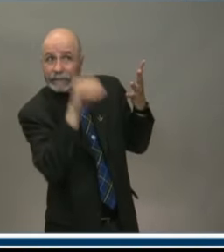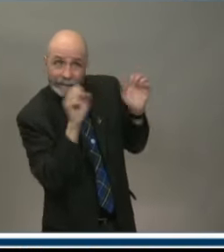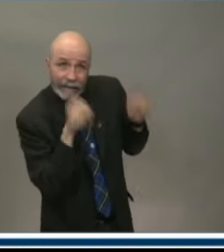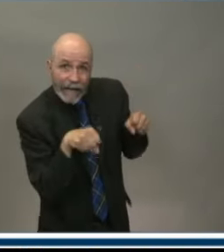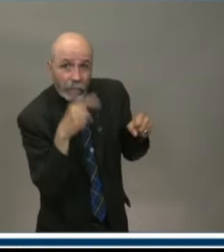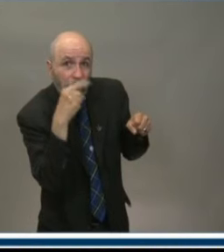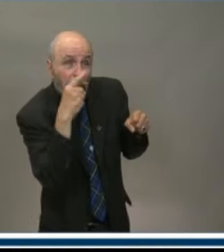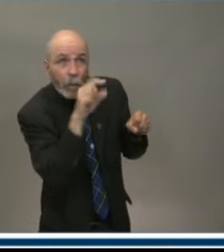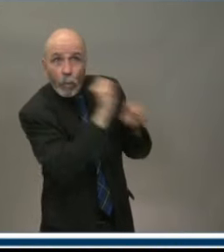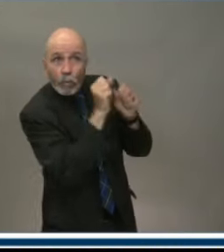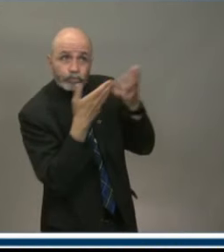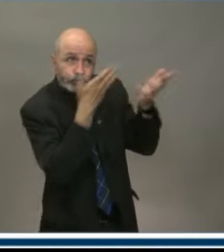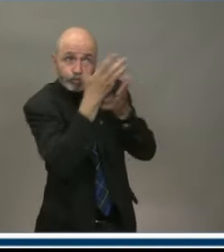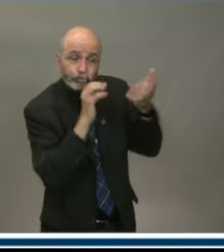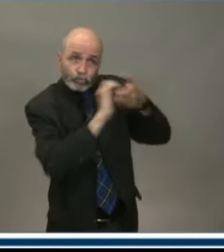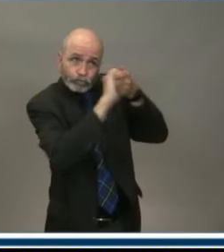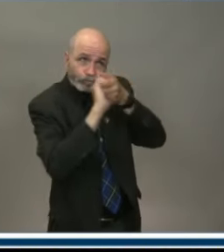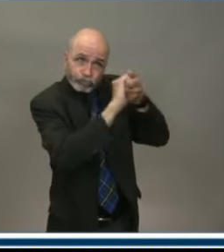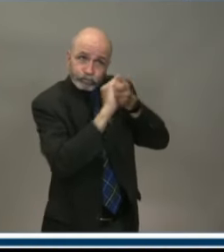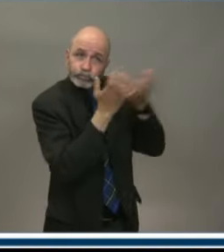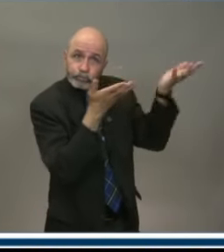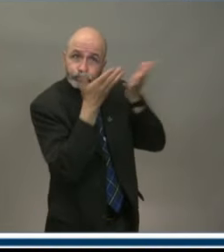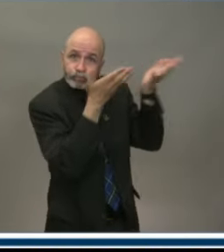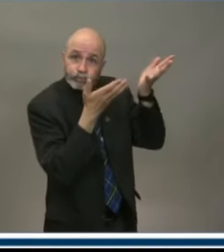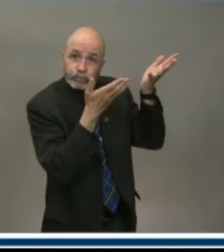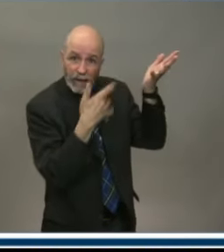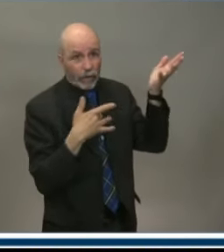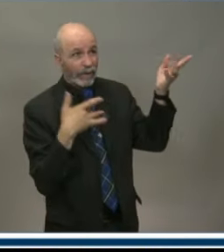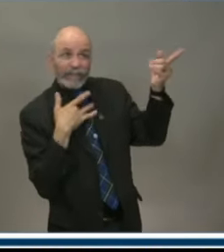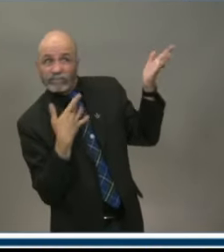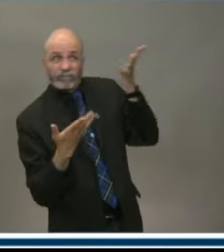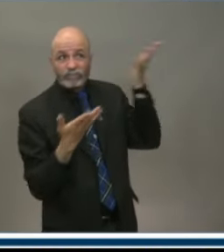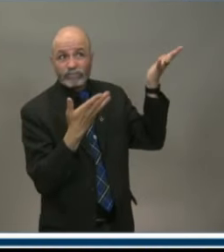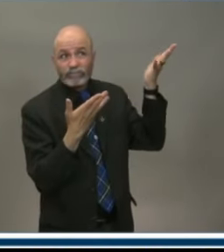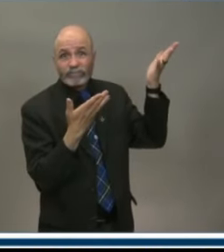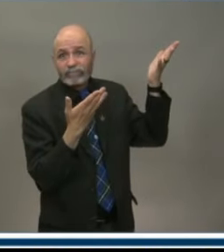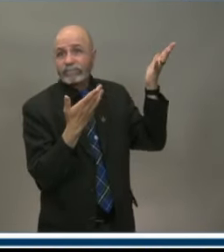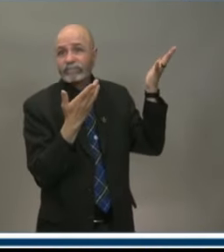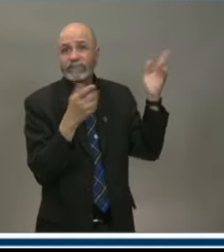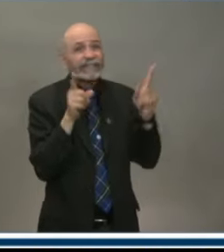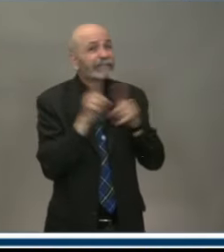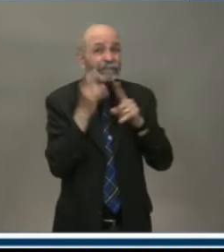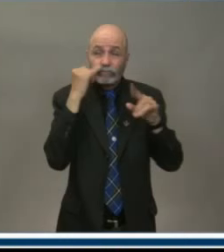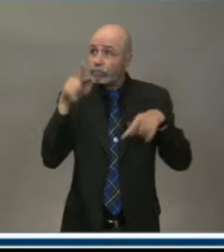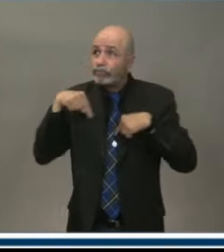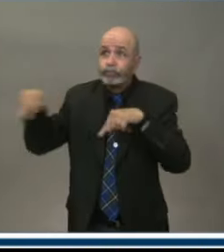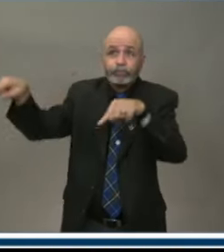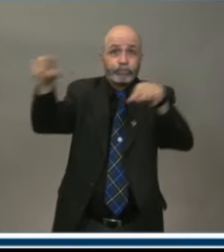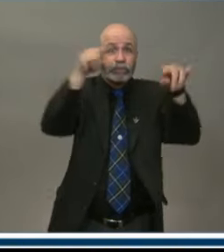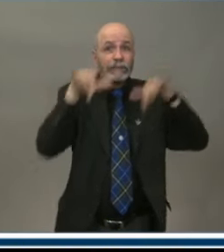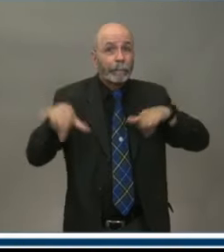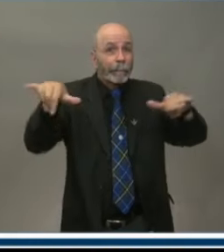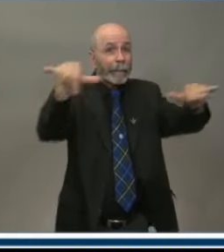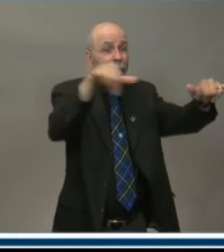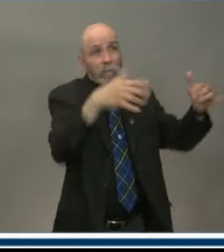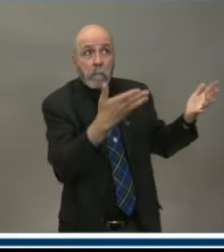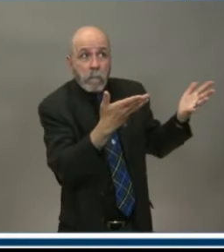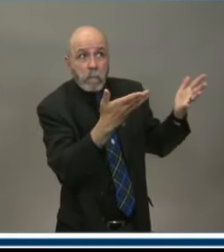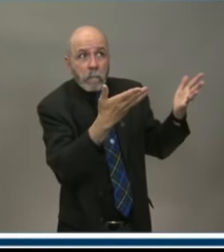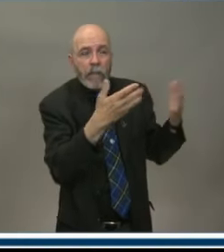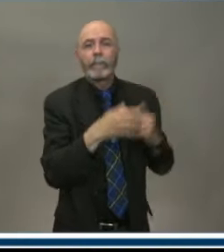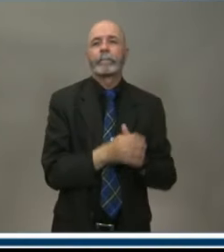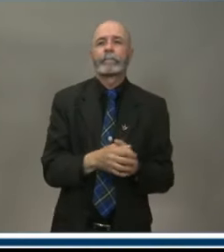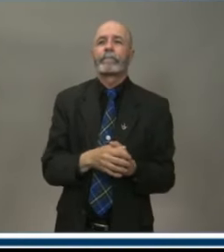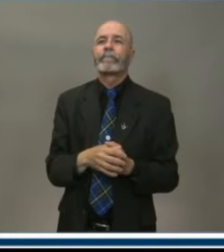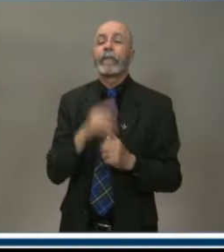to provide the services that they believe should be uniformed across the country. And when it comes to our long-term care facilities,